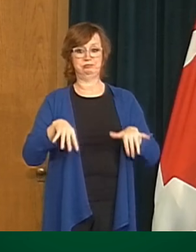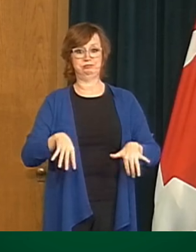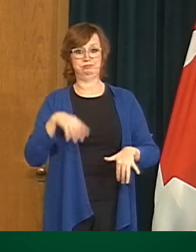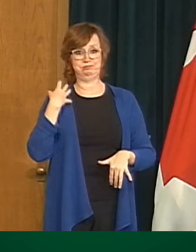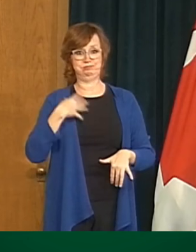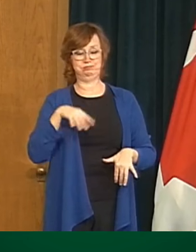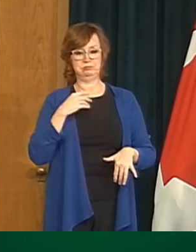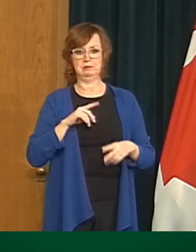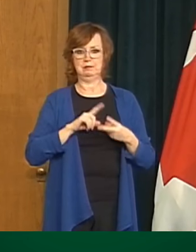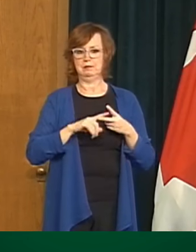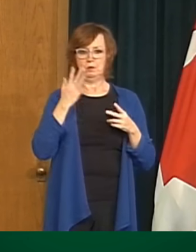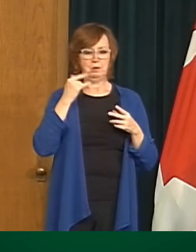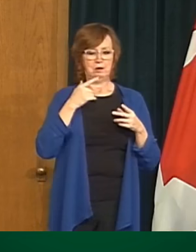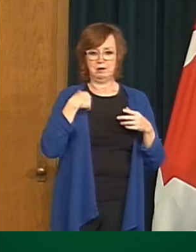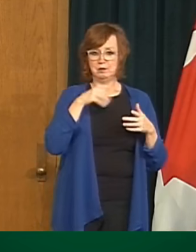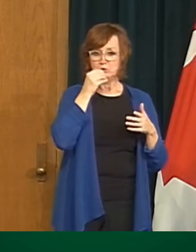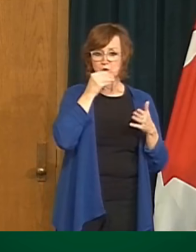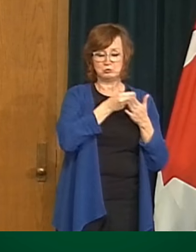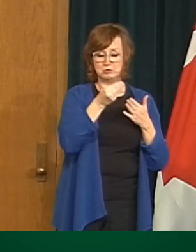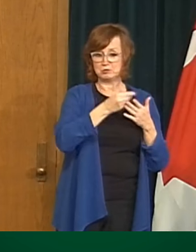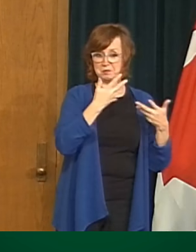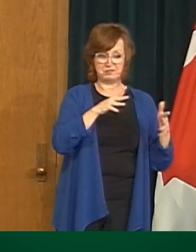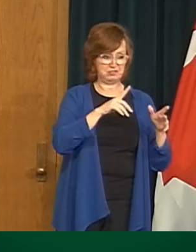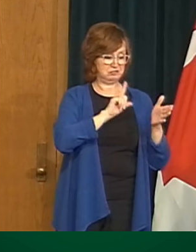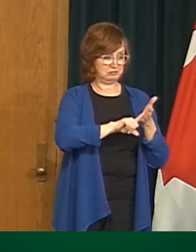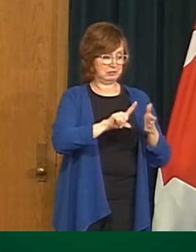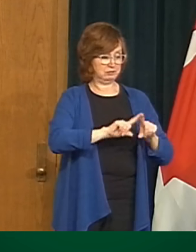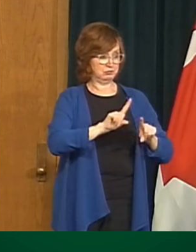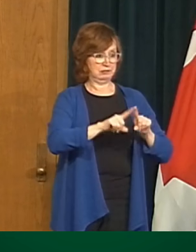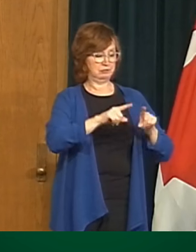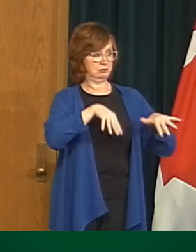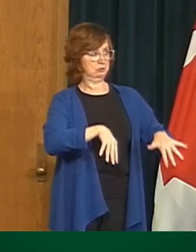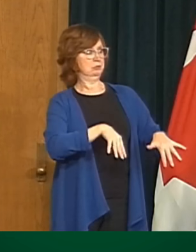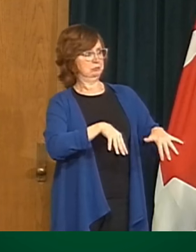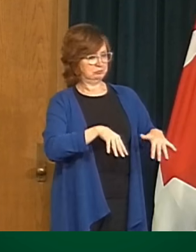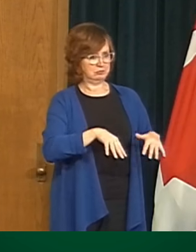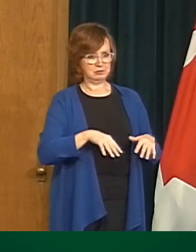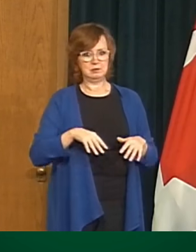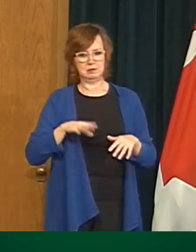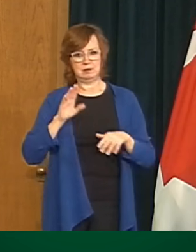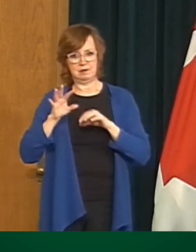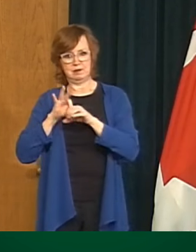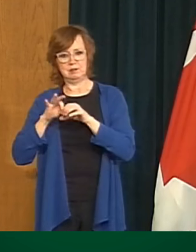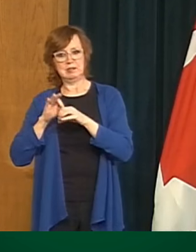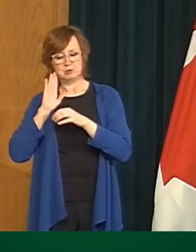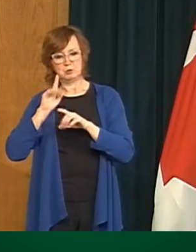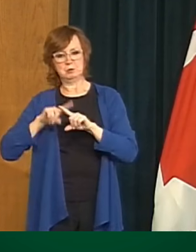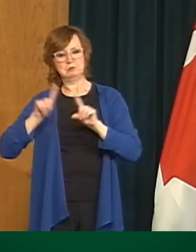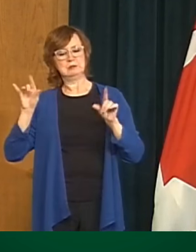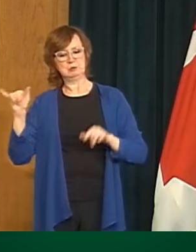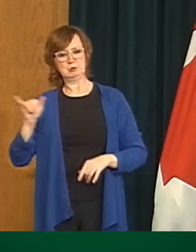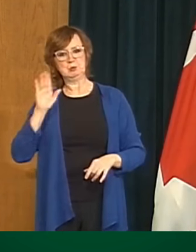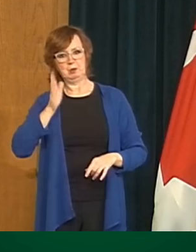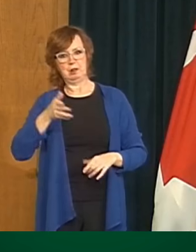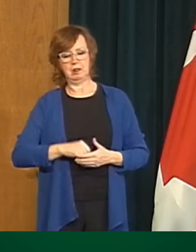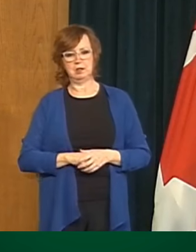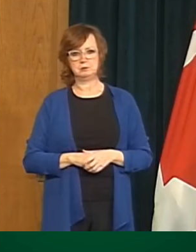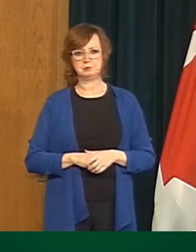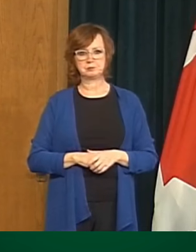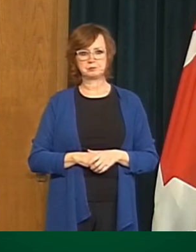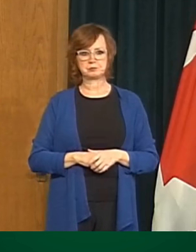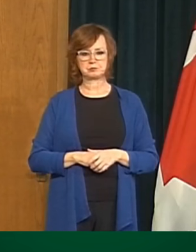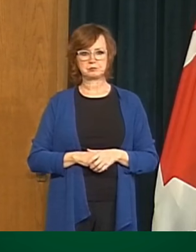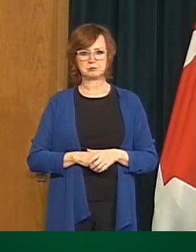when we go grocery shopping. Things are different when we go into virtually any business in this province. But just as I